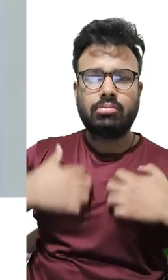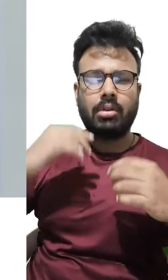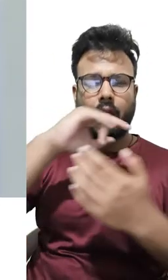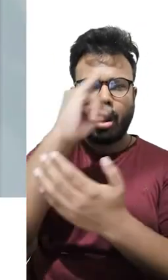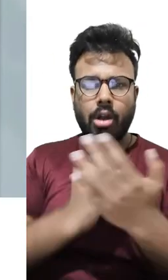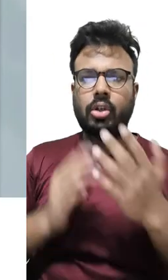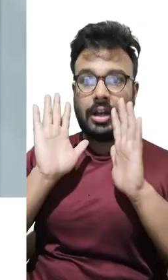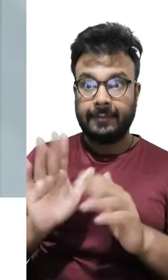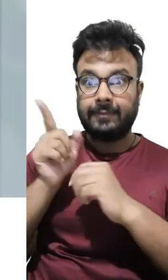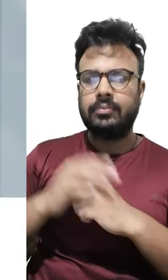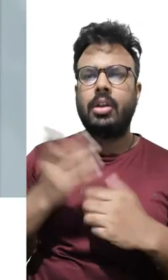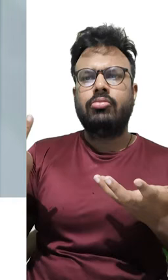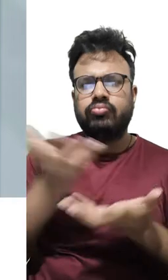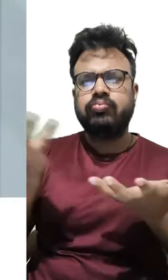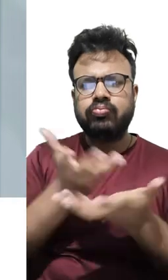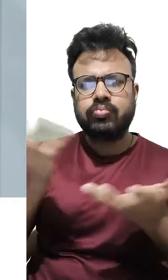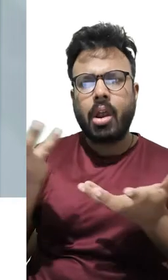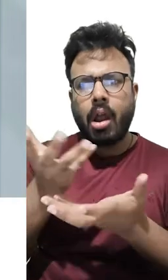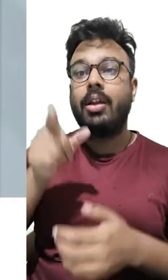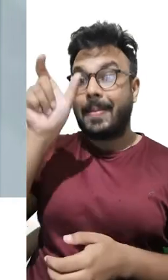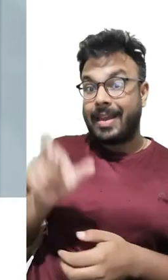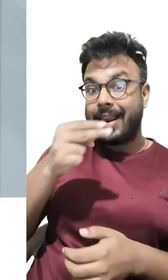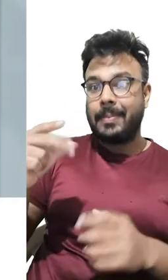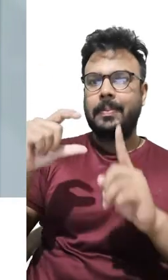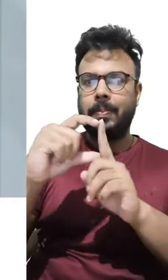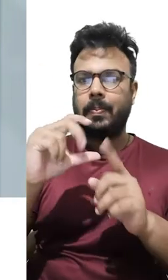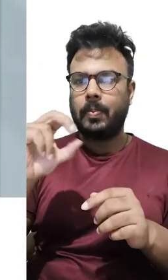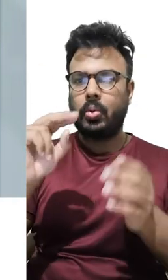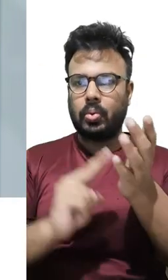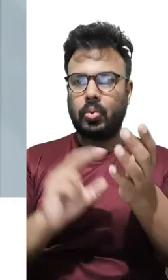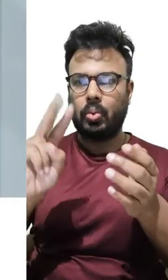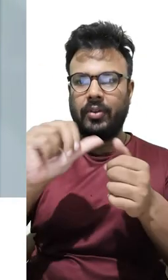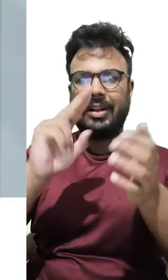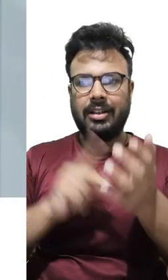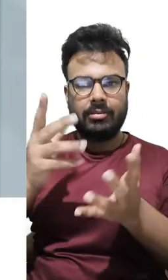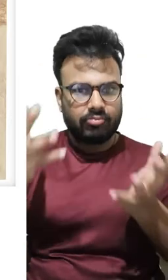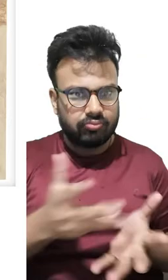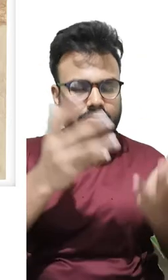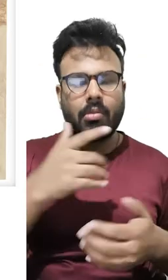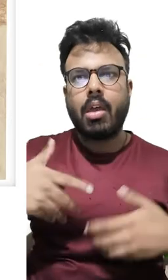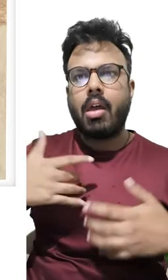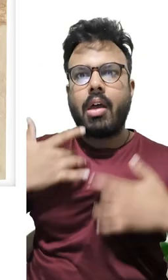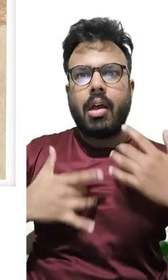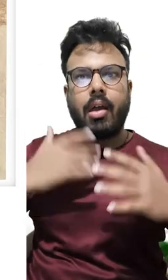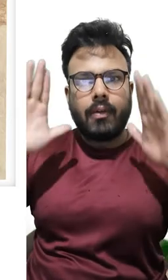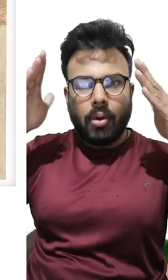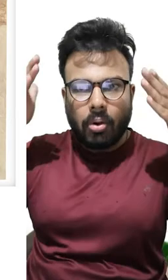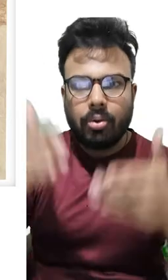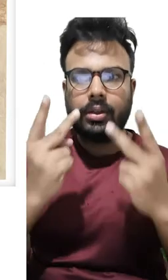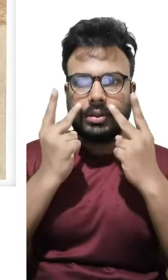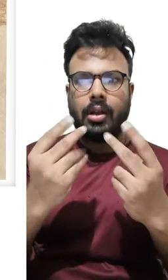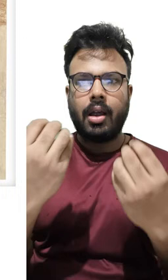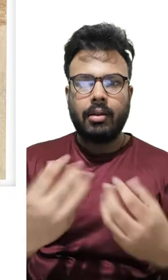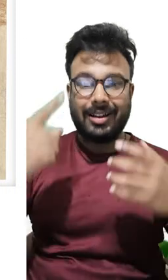in pop art. His interactions with Donovan encouraged Bupen to pay close attention to the sights and sounds